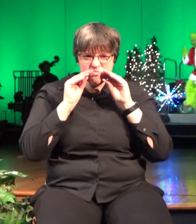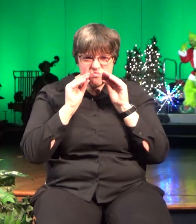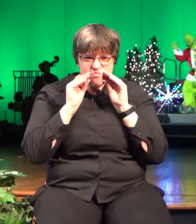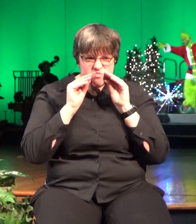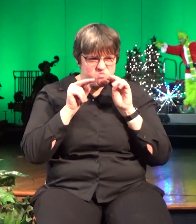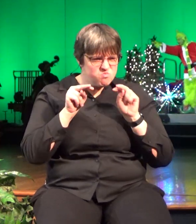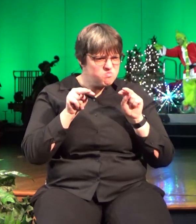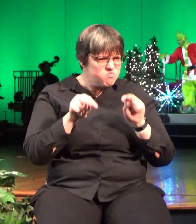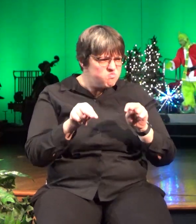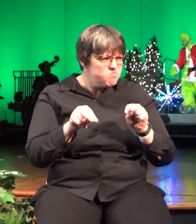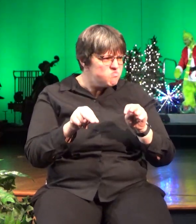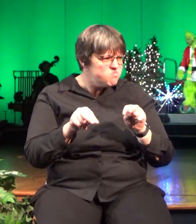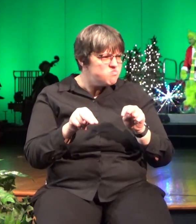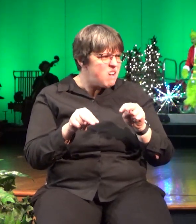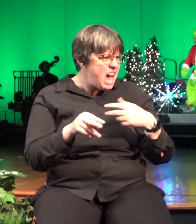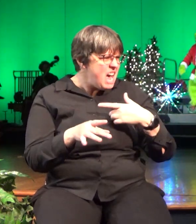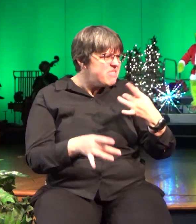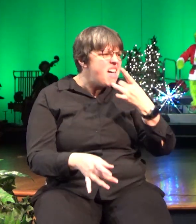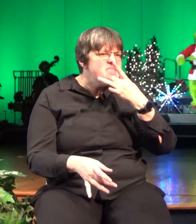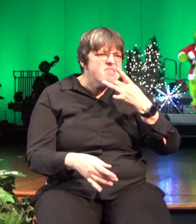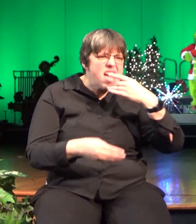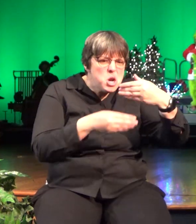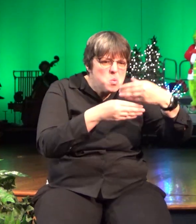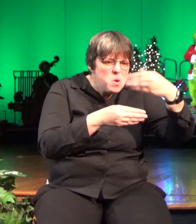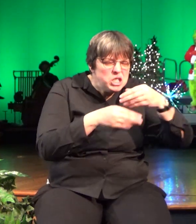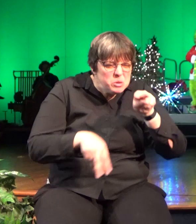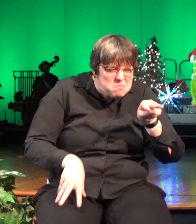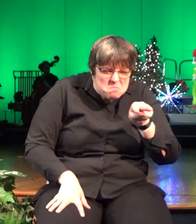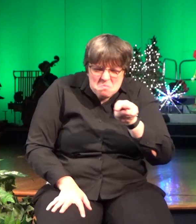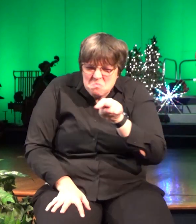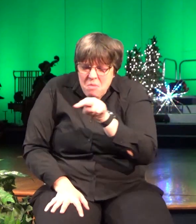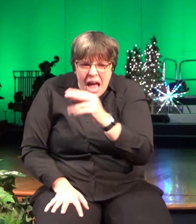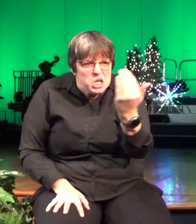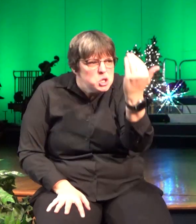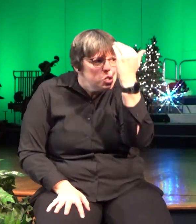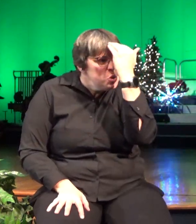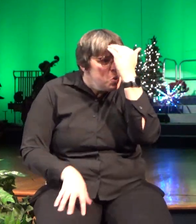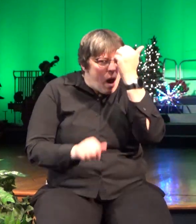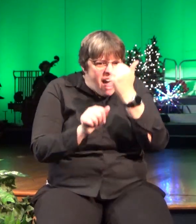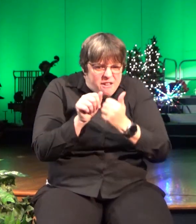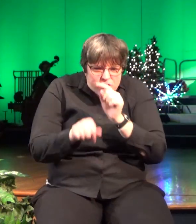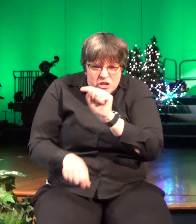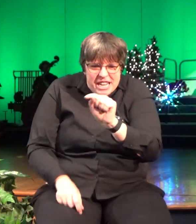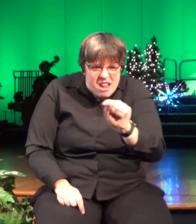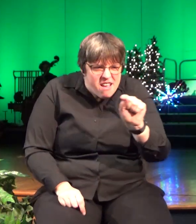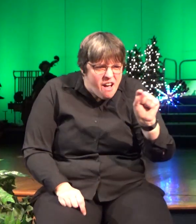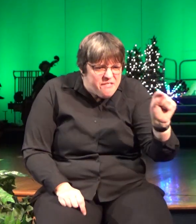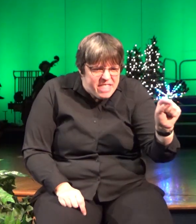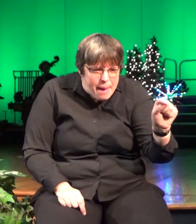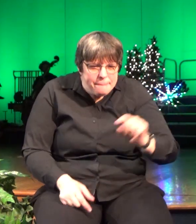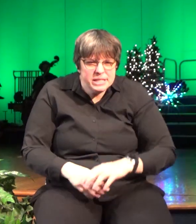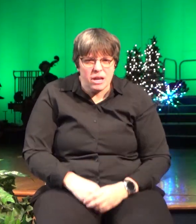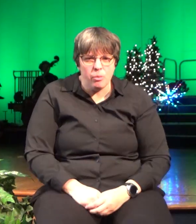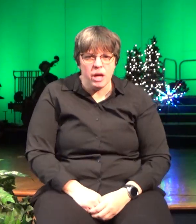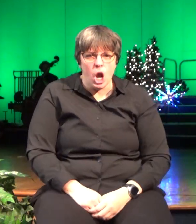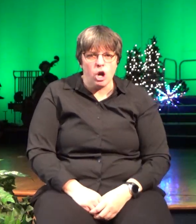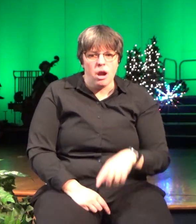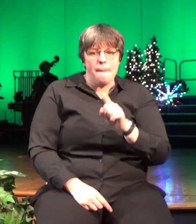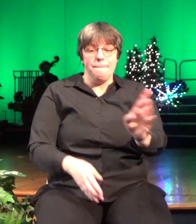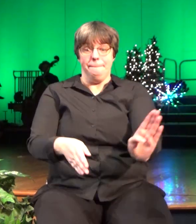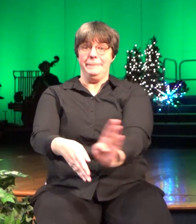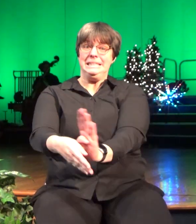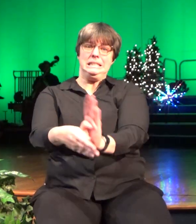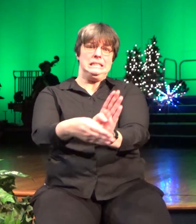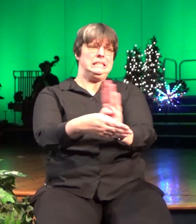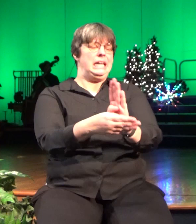the warm, lighted windows below in their town, for he knew every Who in Whoville beneath was busy